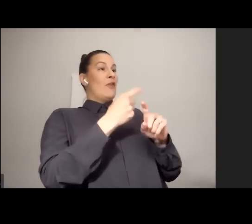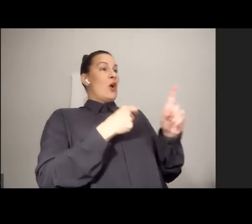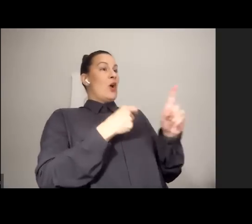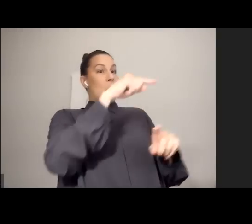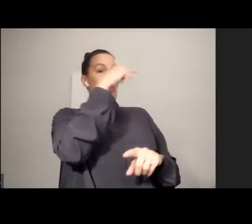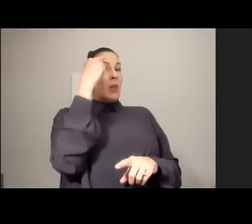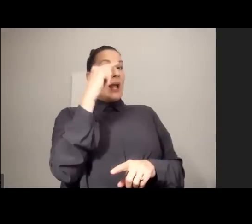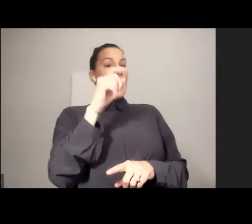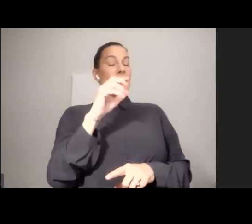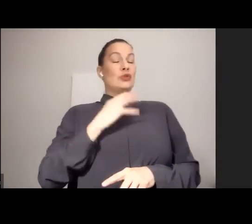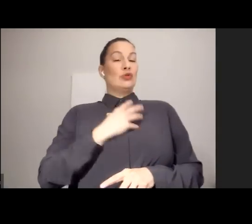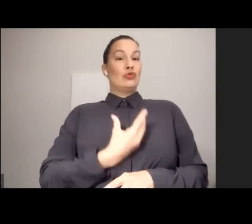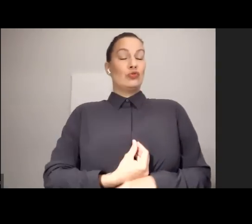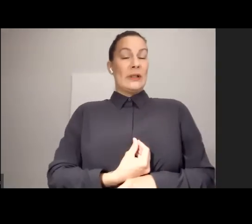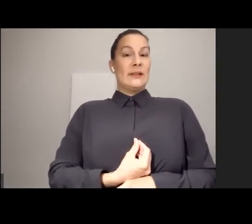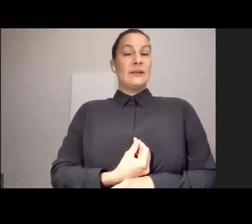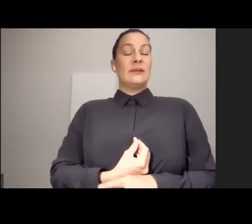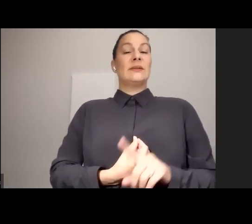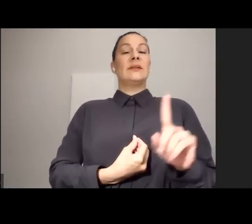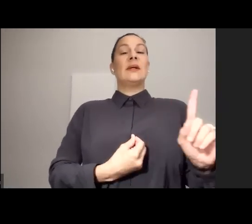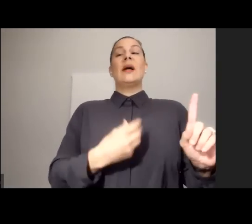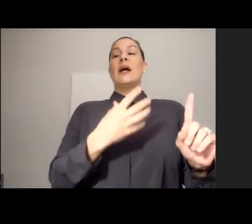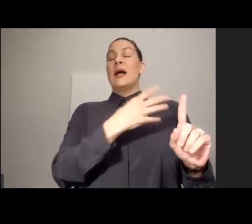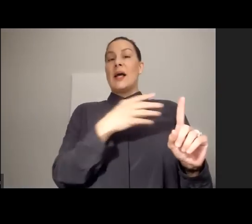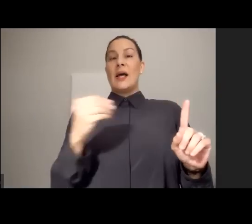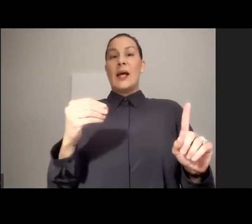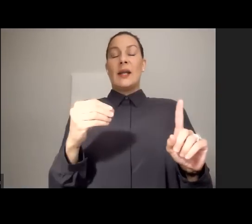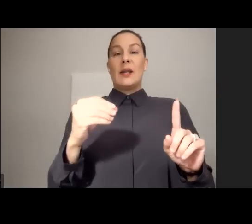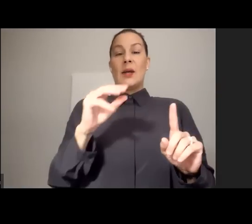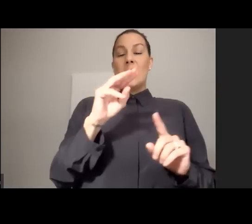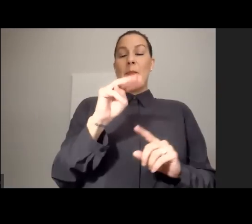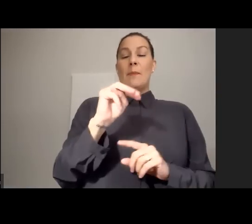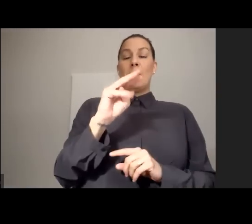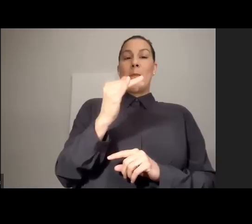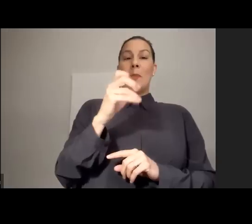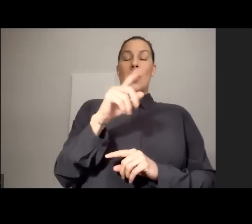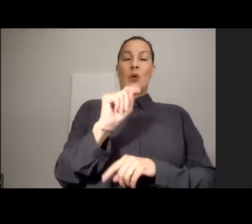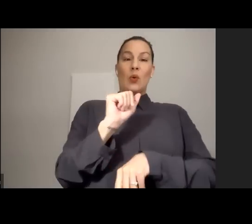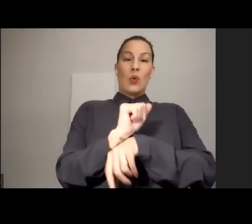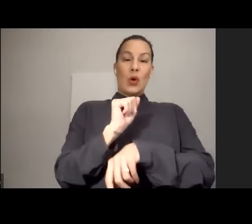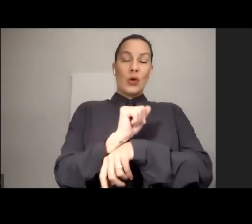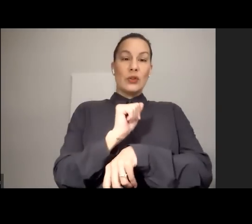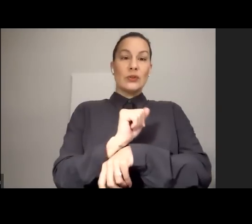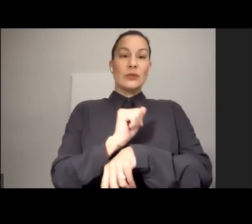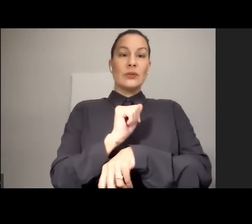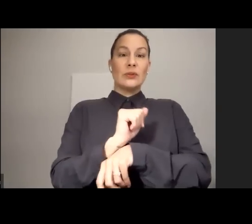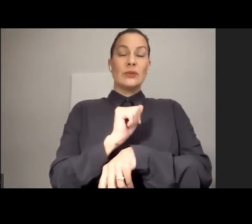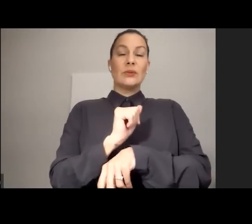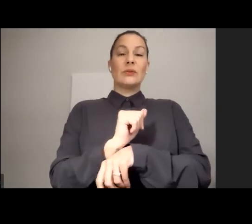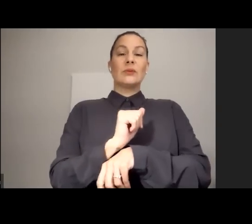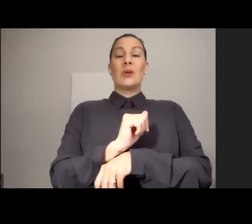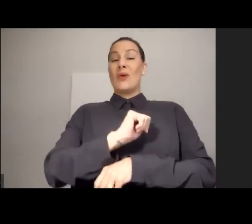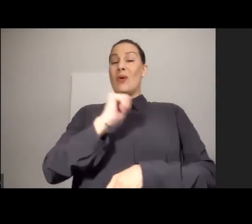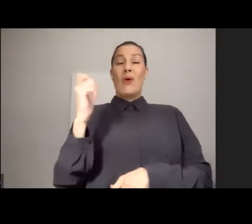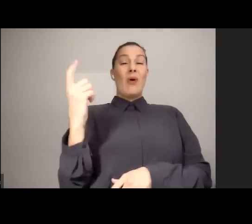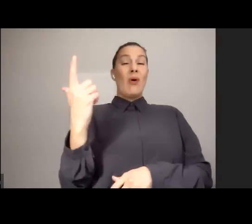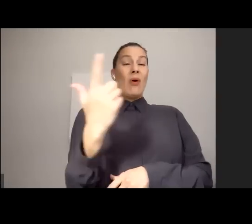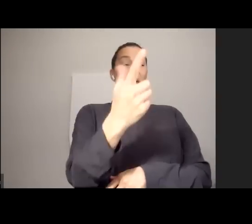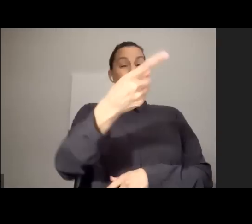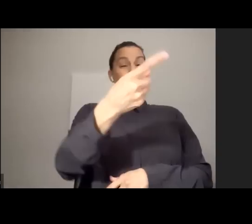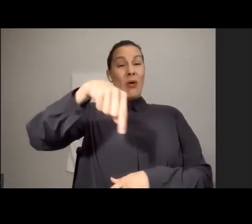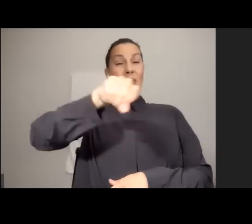of the legacies of Mary Jones and Marianne Walters, and of the Chinese migrant women resistors whose names went